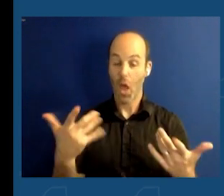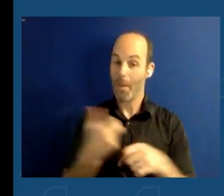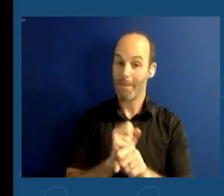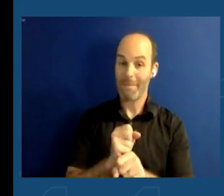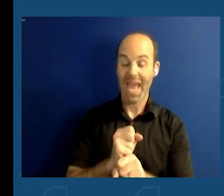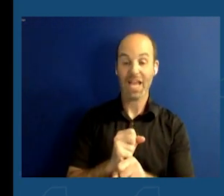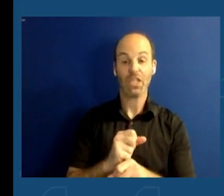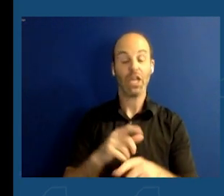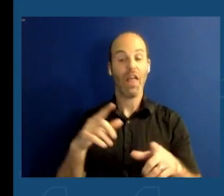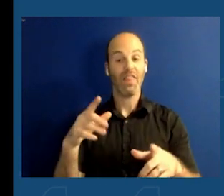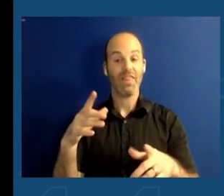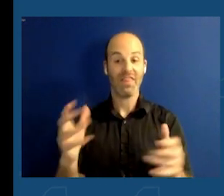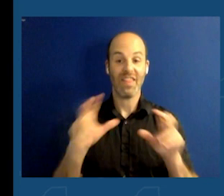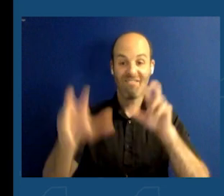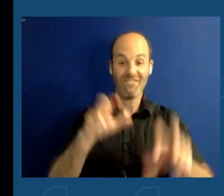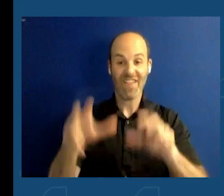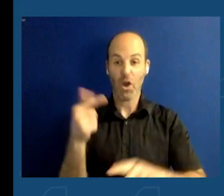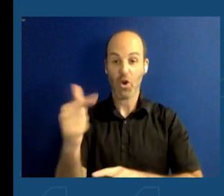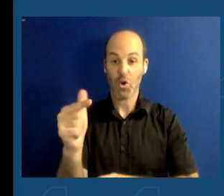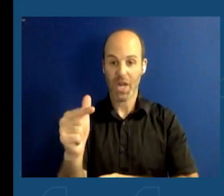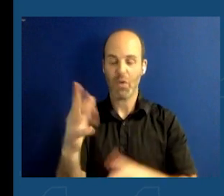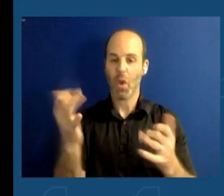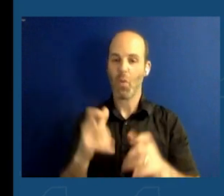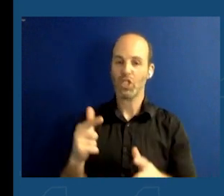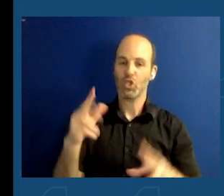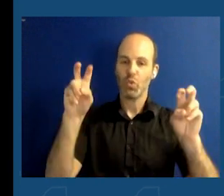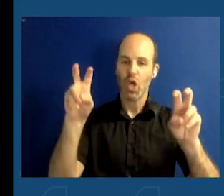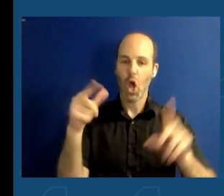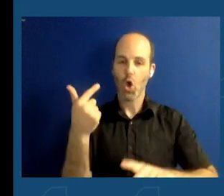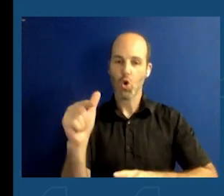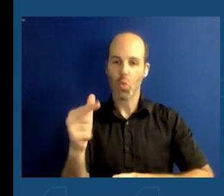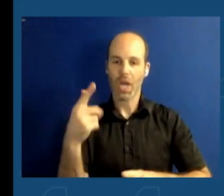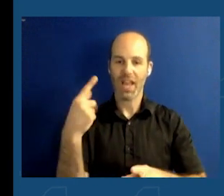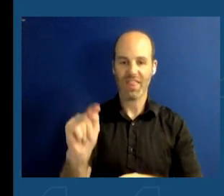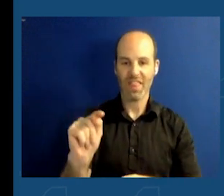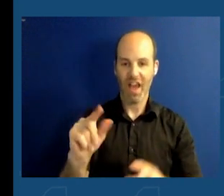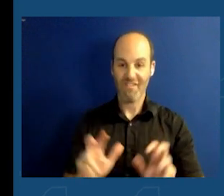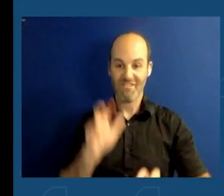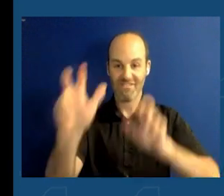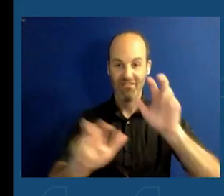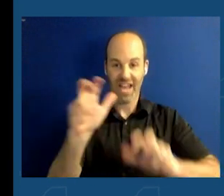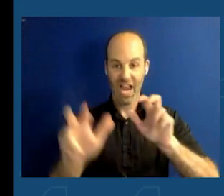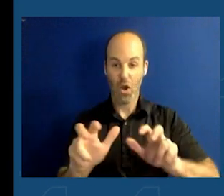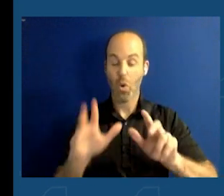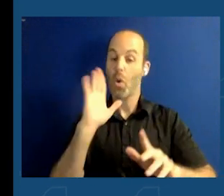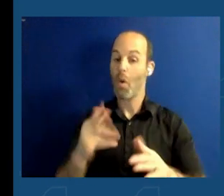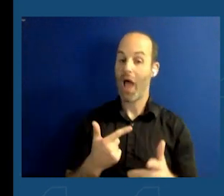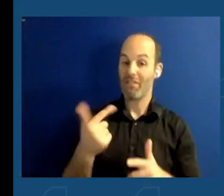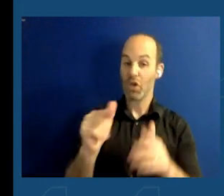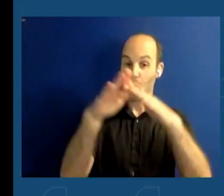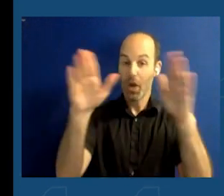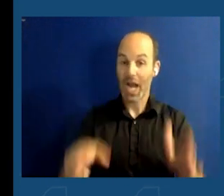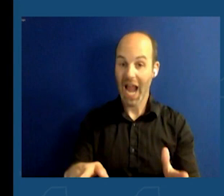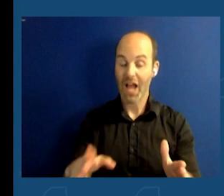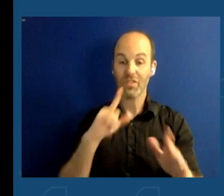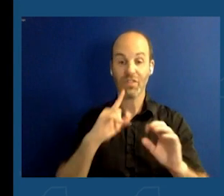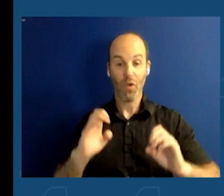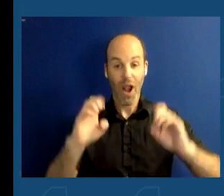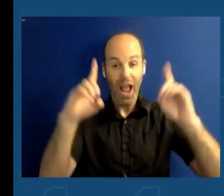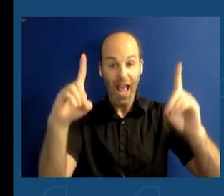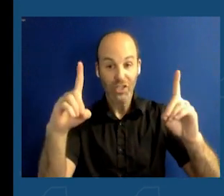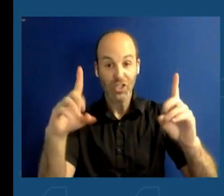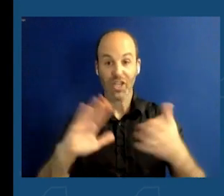green the fair, get this. We have a new state-of-the-art greenhouse, and it's going to be an education center. We're going to have community resources, and this will help